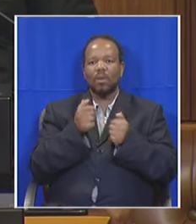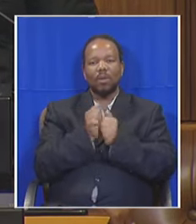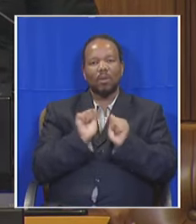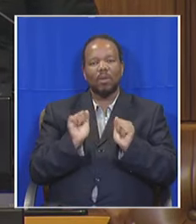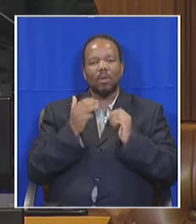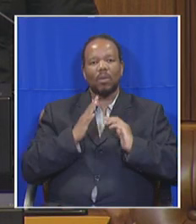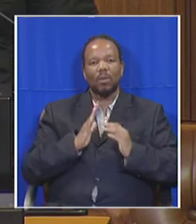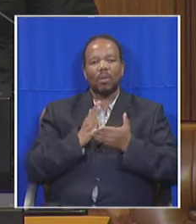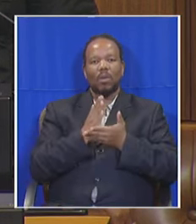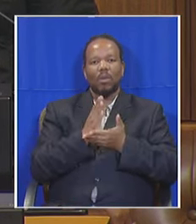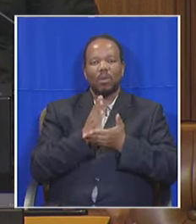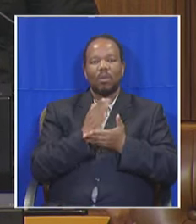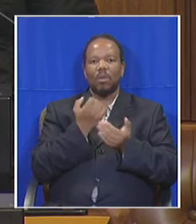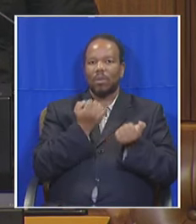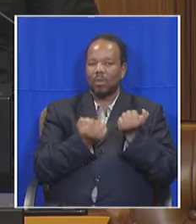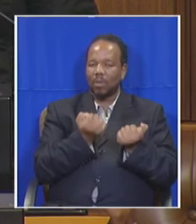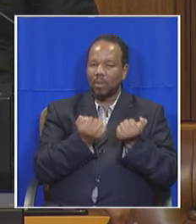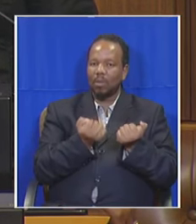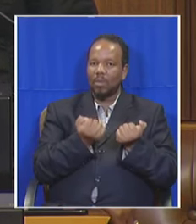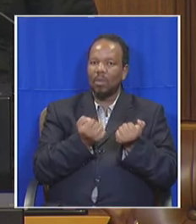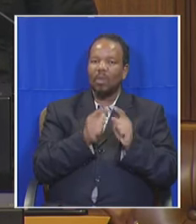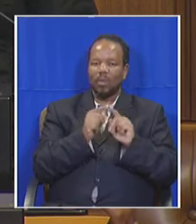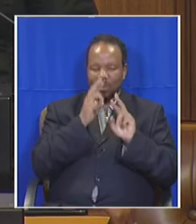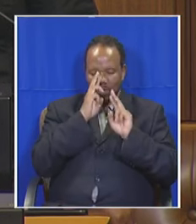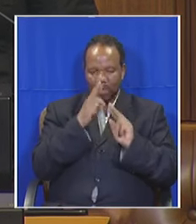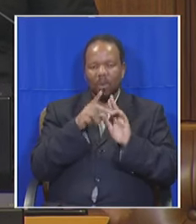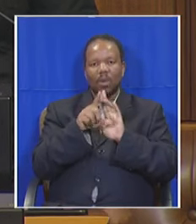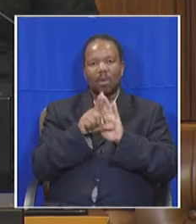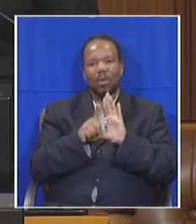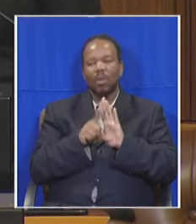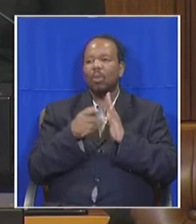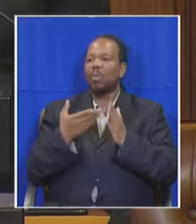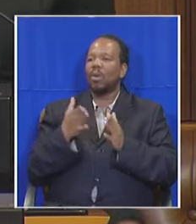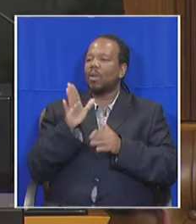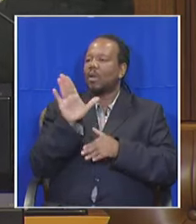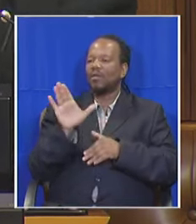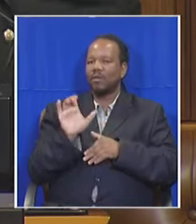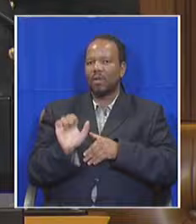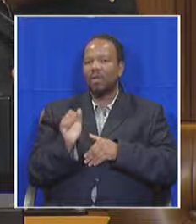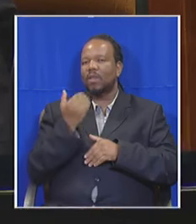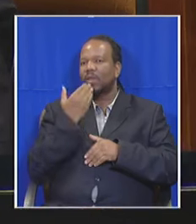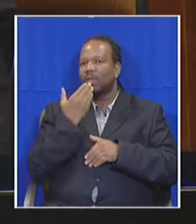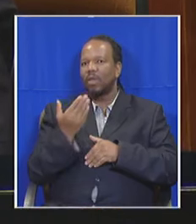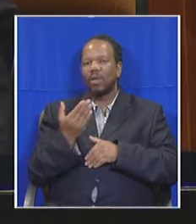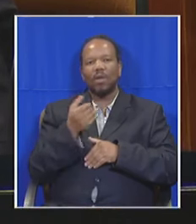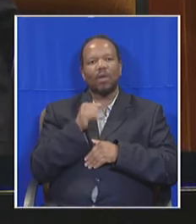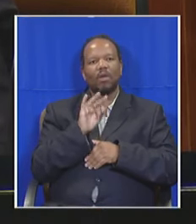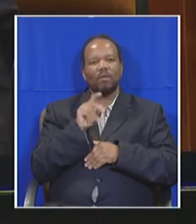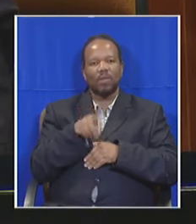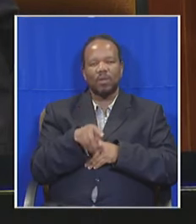rights, justice, and the rule of law on the African continent. I thank you. Thank you, IFP.